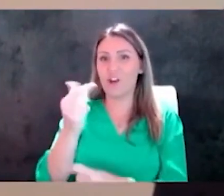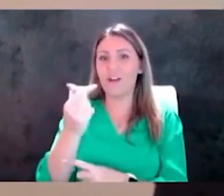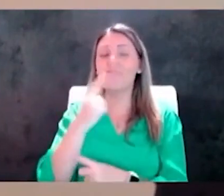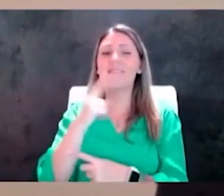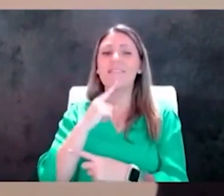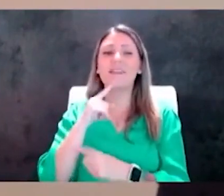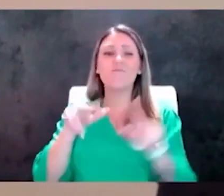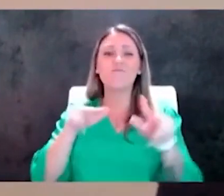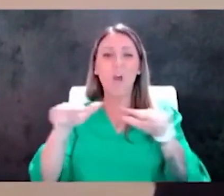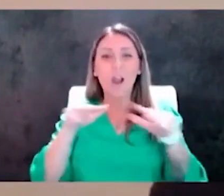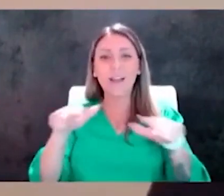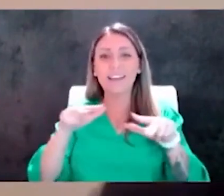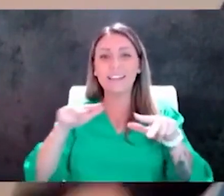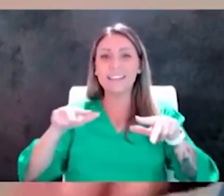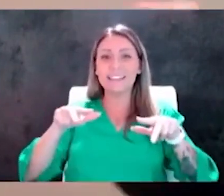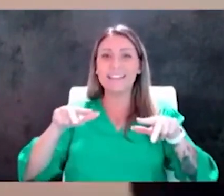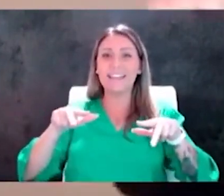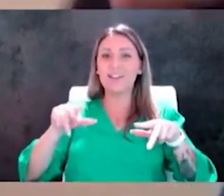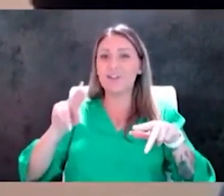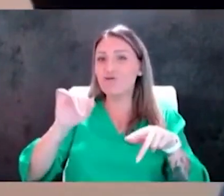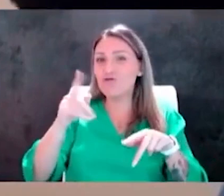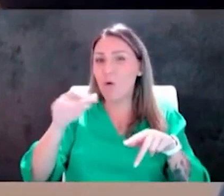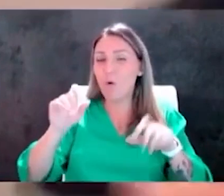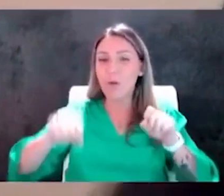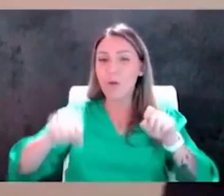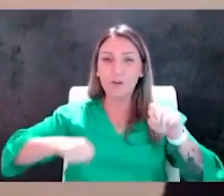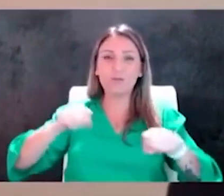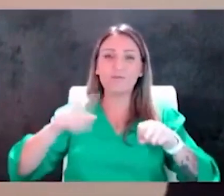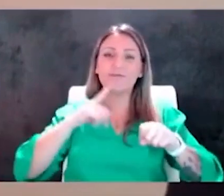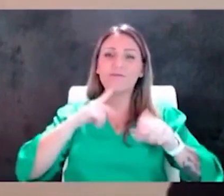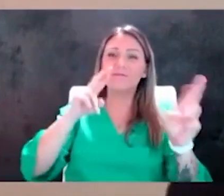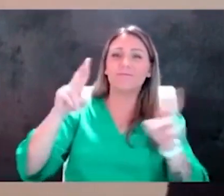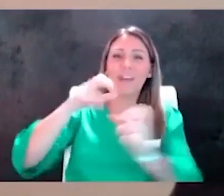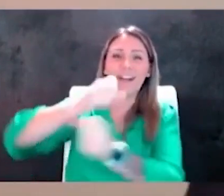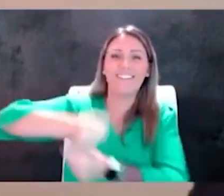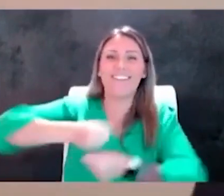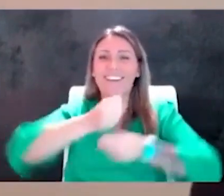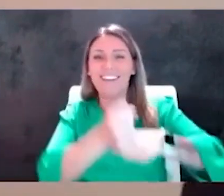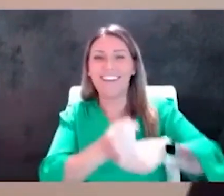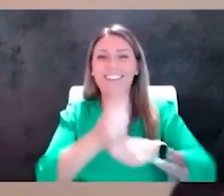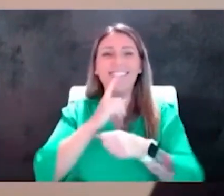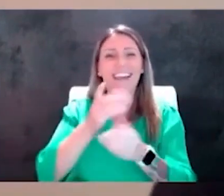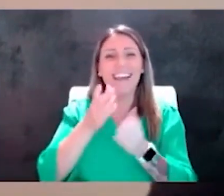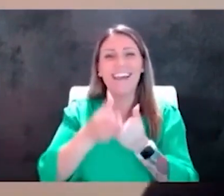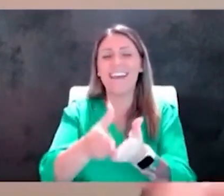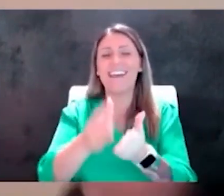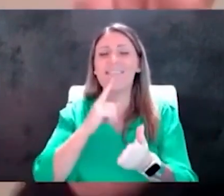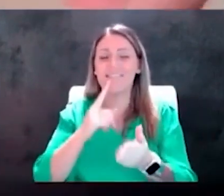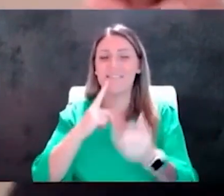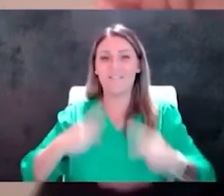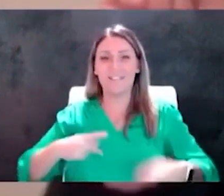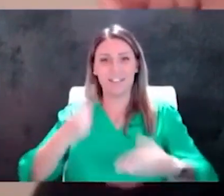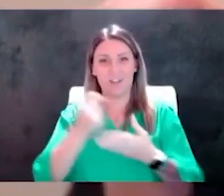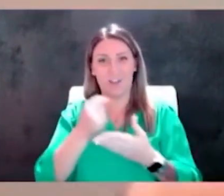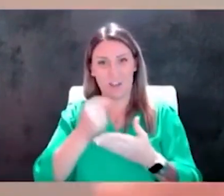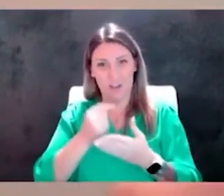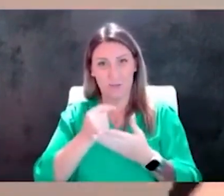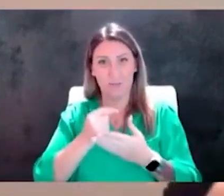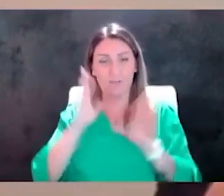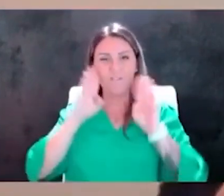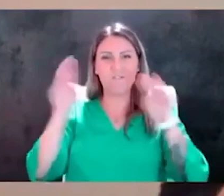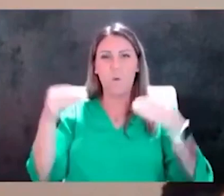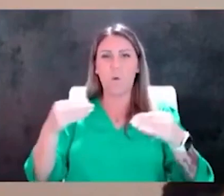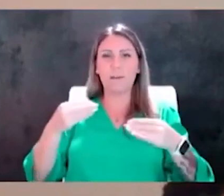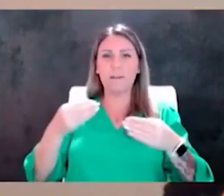hills and getting ready for my kayaking excursion. A lot of my physical therapy, we specifically were targeting upper body stuff because that's